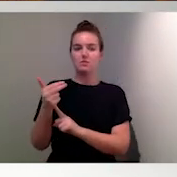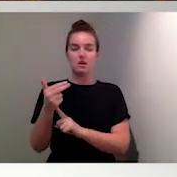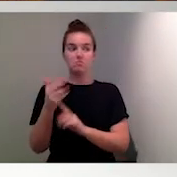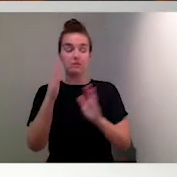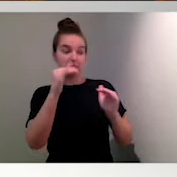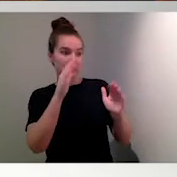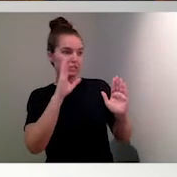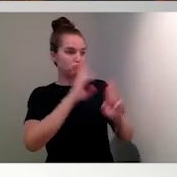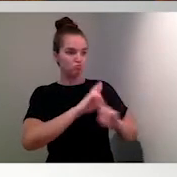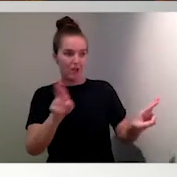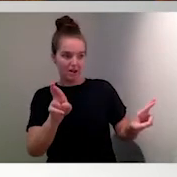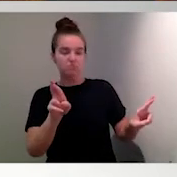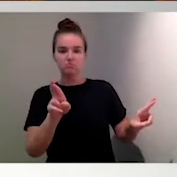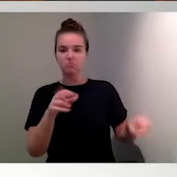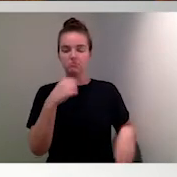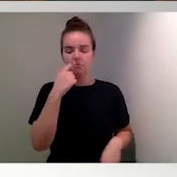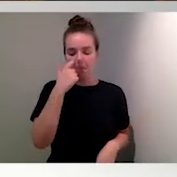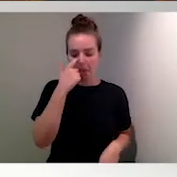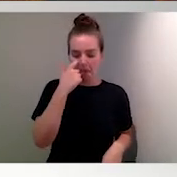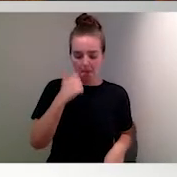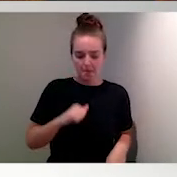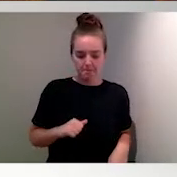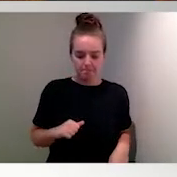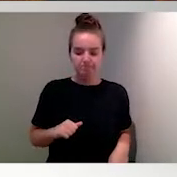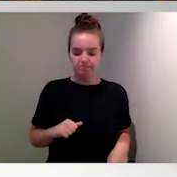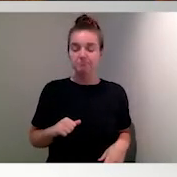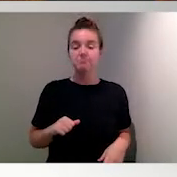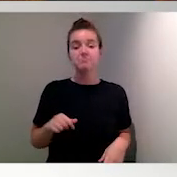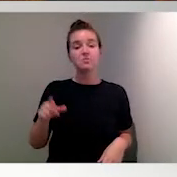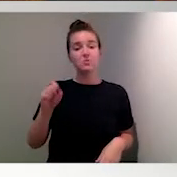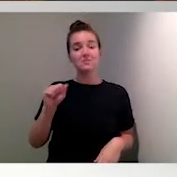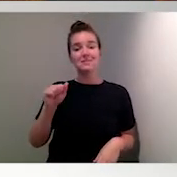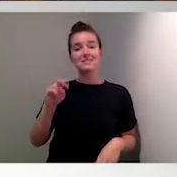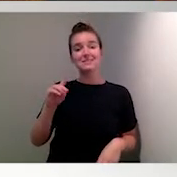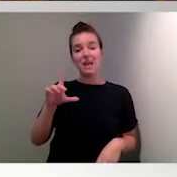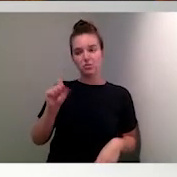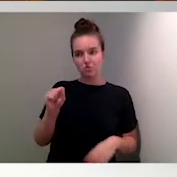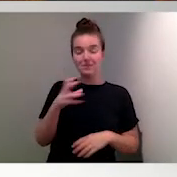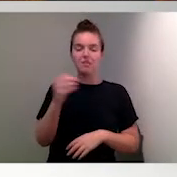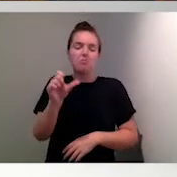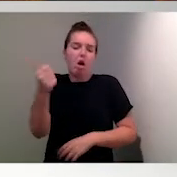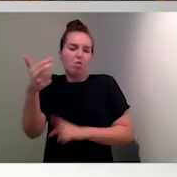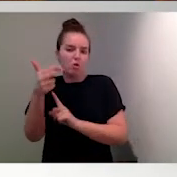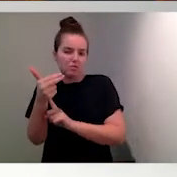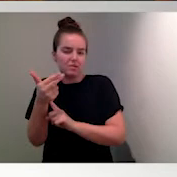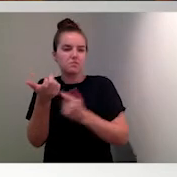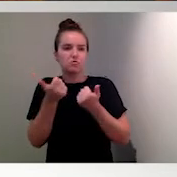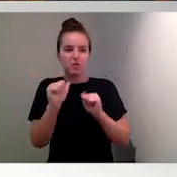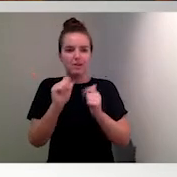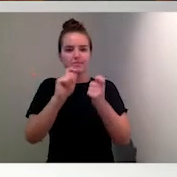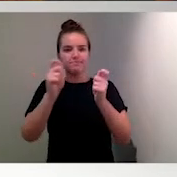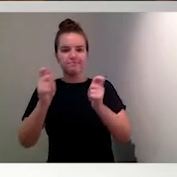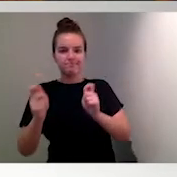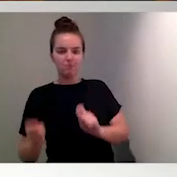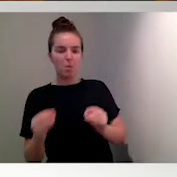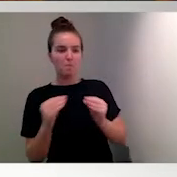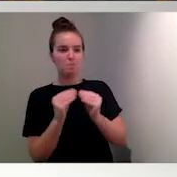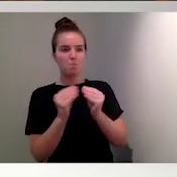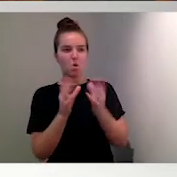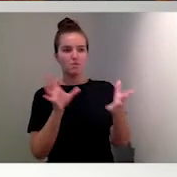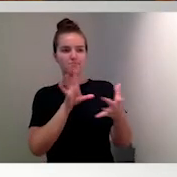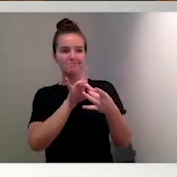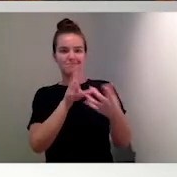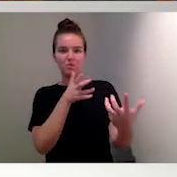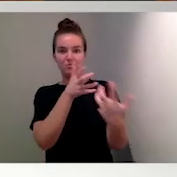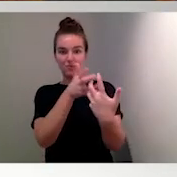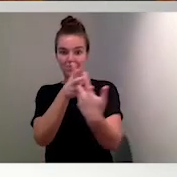lot that's going on that they're doing to make it a lot more friendly, and it's been great to kind of interact with them